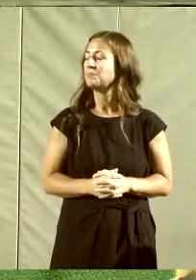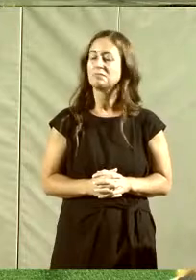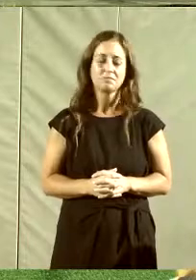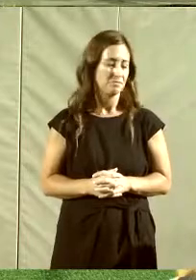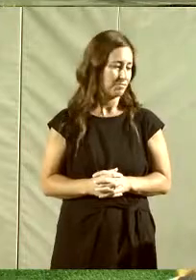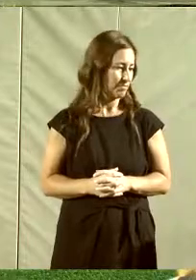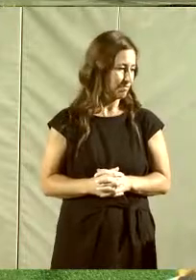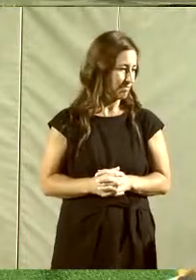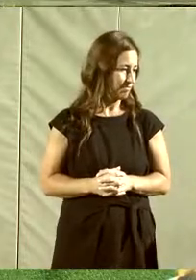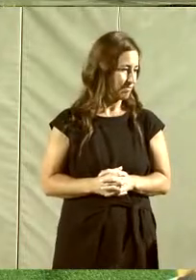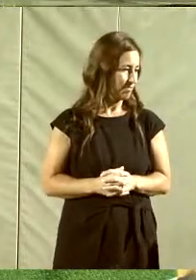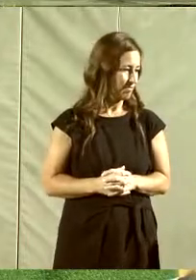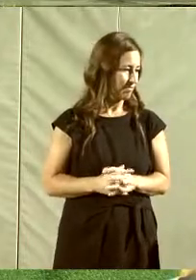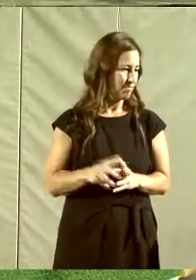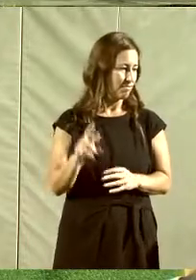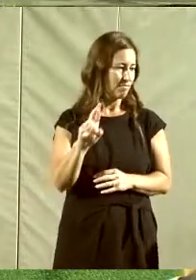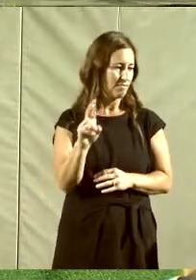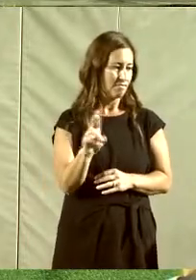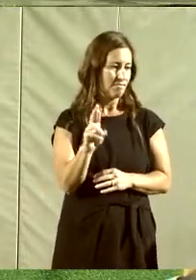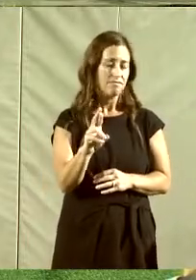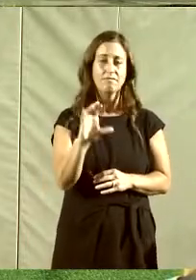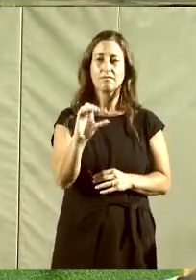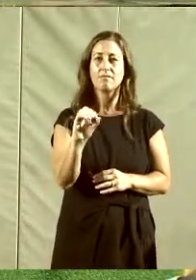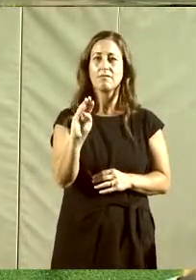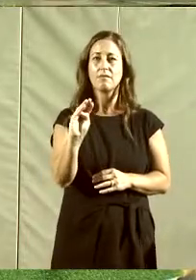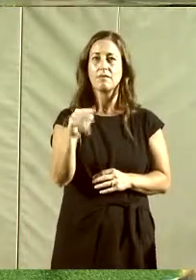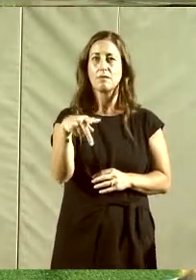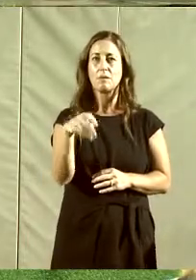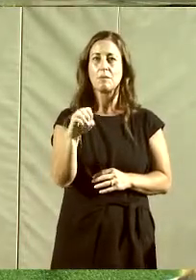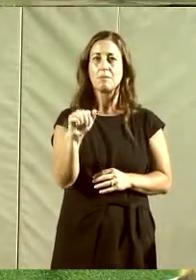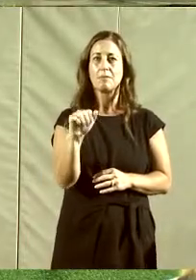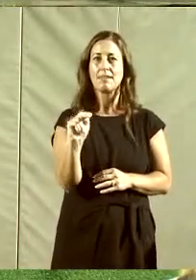Raul Alexis Mireles Compián.